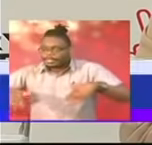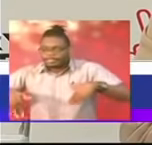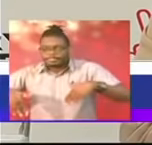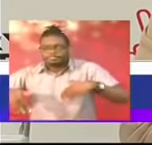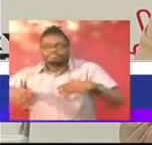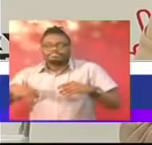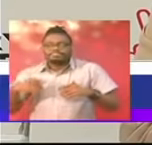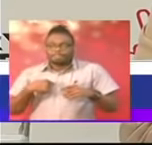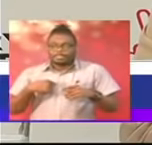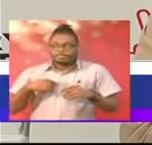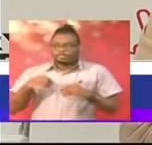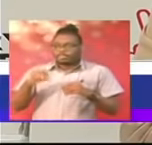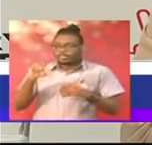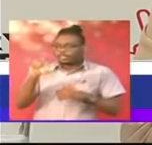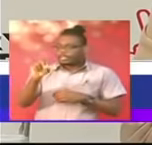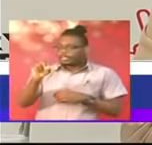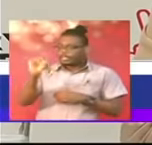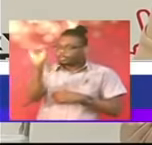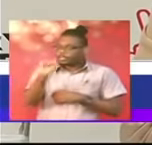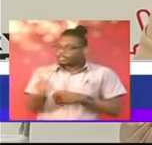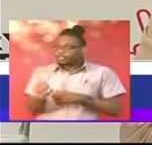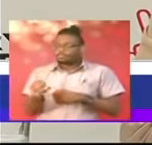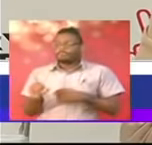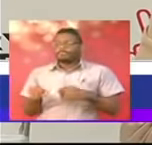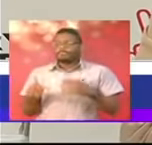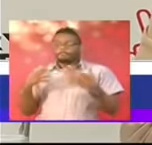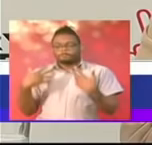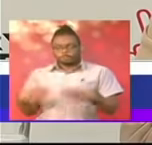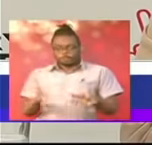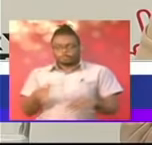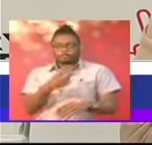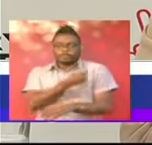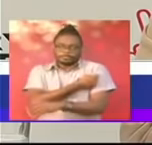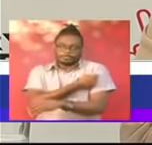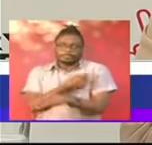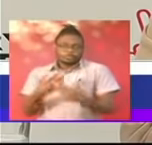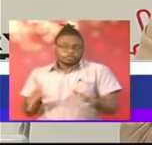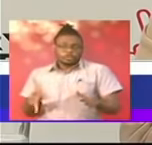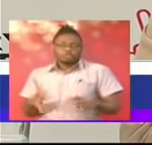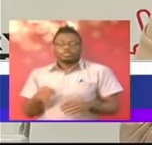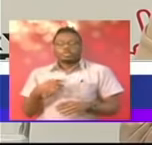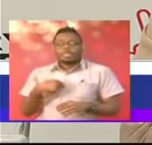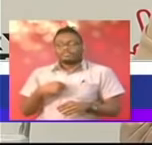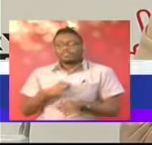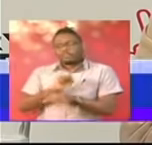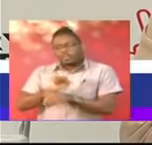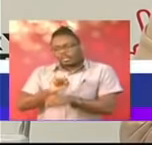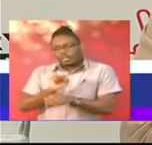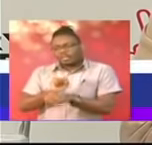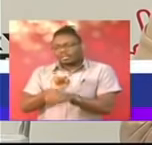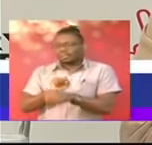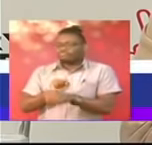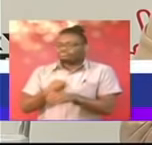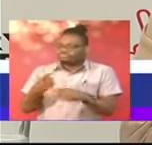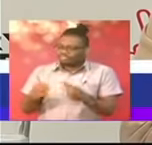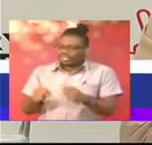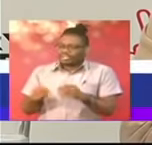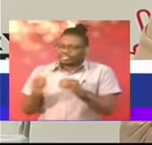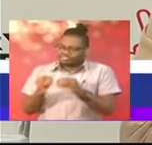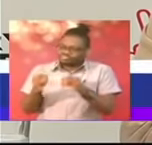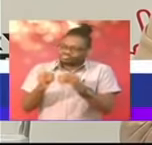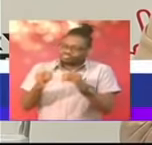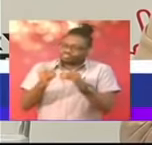population overall that have full vaccination on board. We are working towards higher levels of coverage. So right now, it's